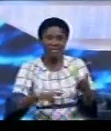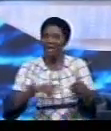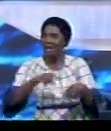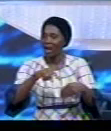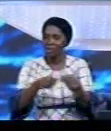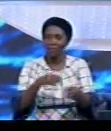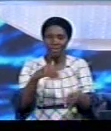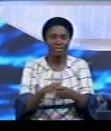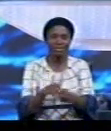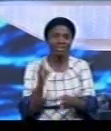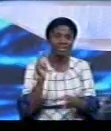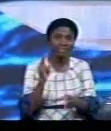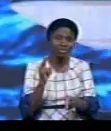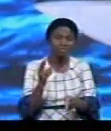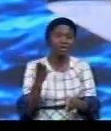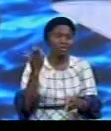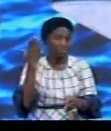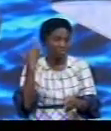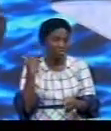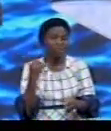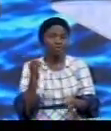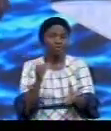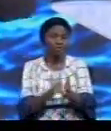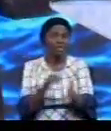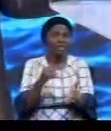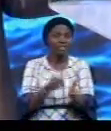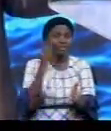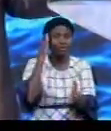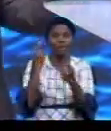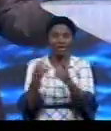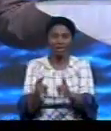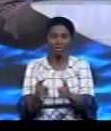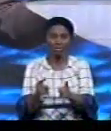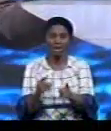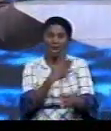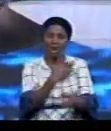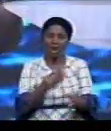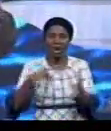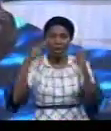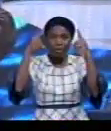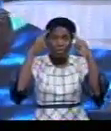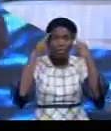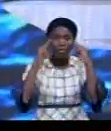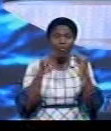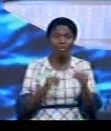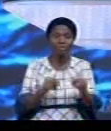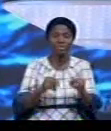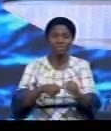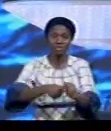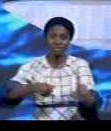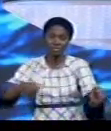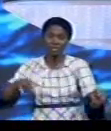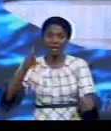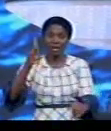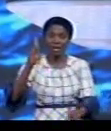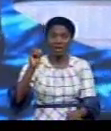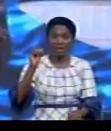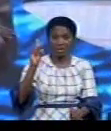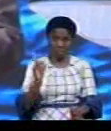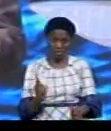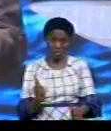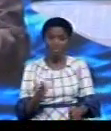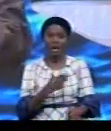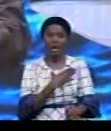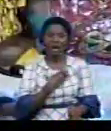so that it will happen. And Moses stretched the rod, and the sea parted in two. And then the children